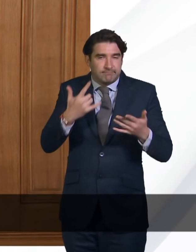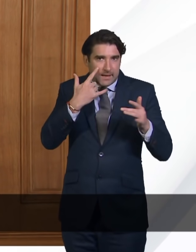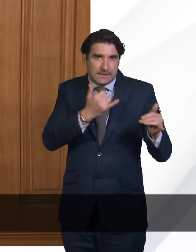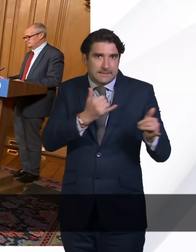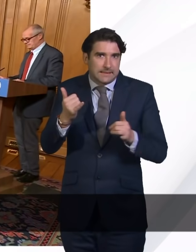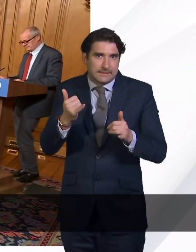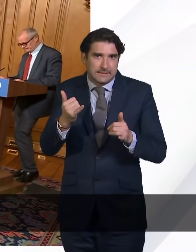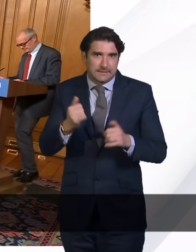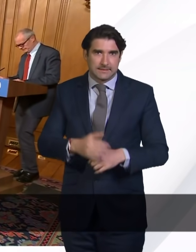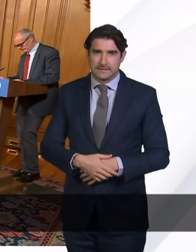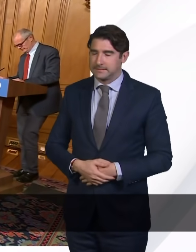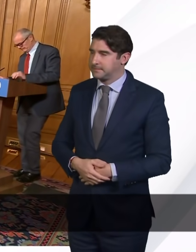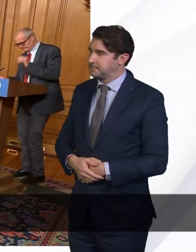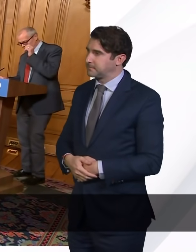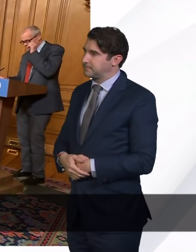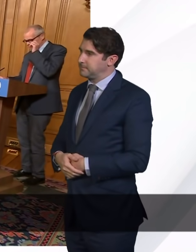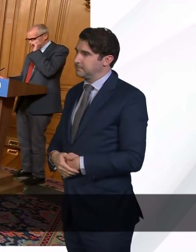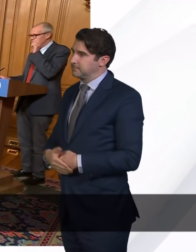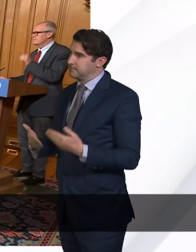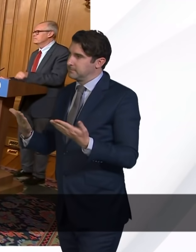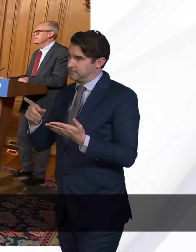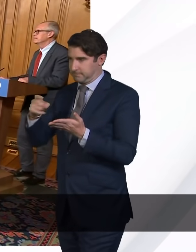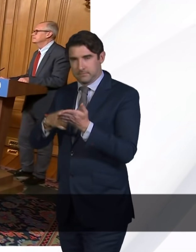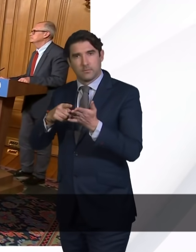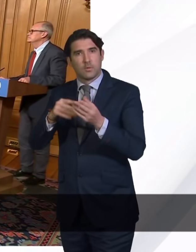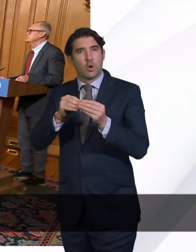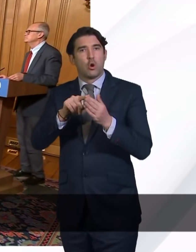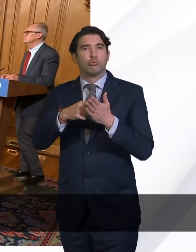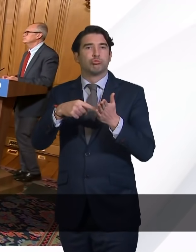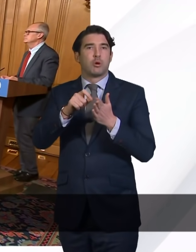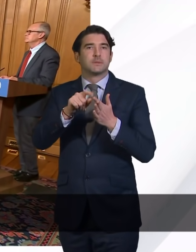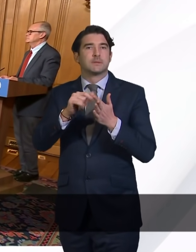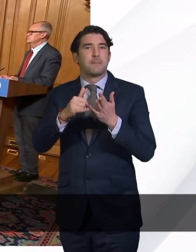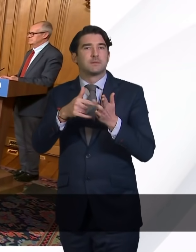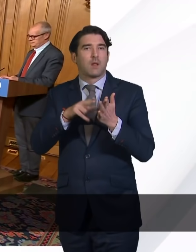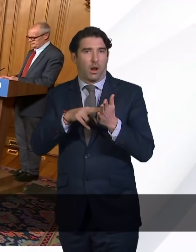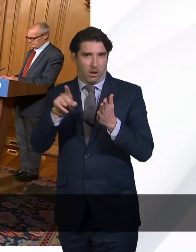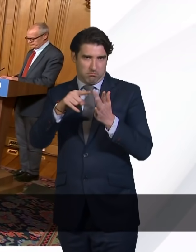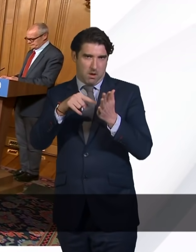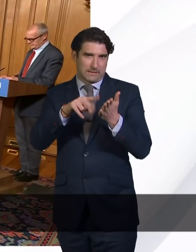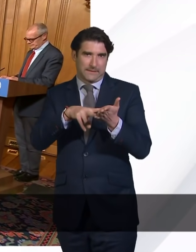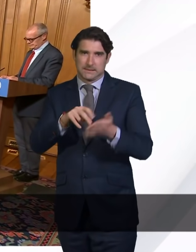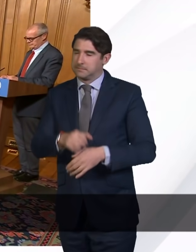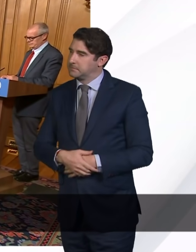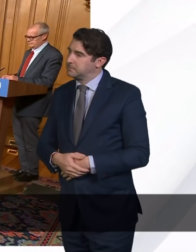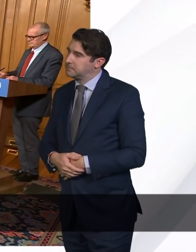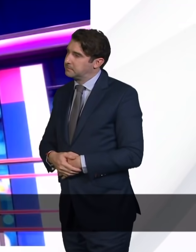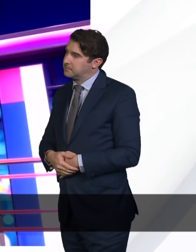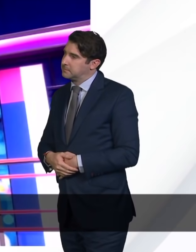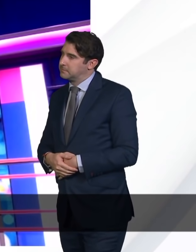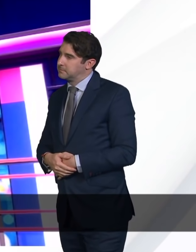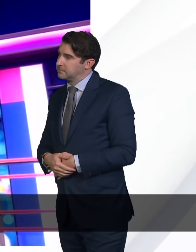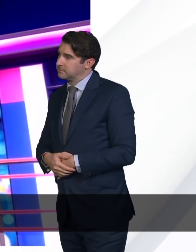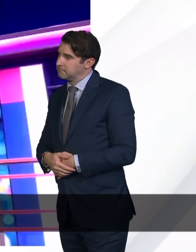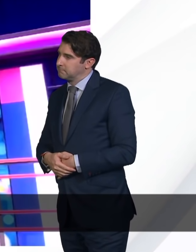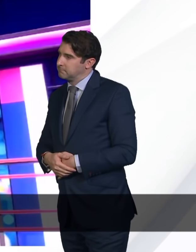Thanks very much, Laura. Can we go to Robert Peston of ITV? Thank you. Hello. If you go back to the beginning of August and